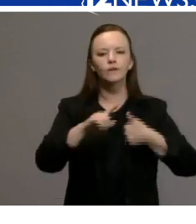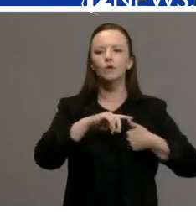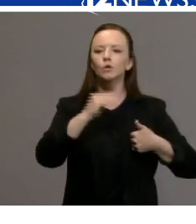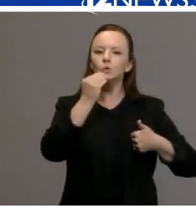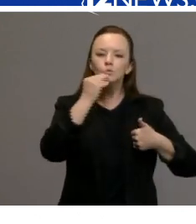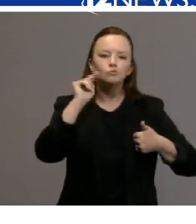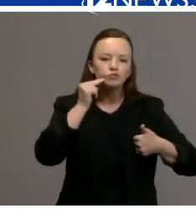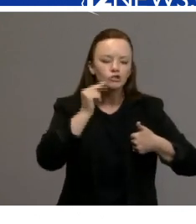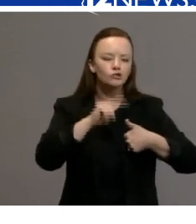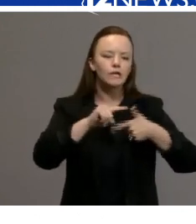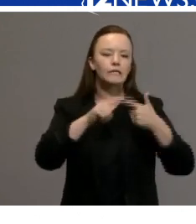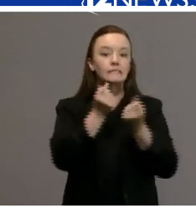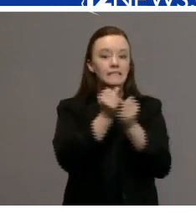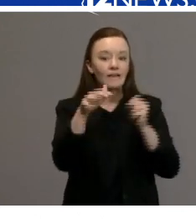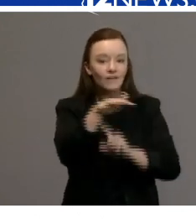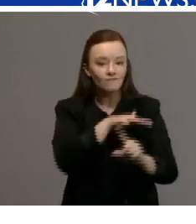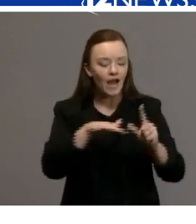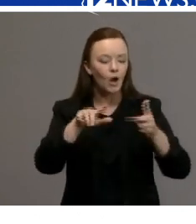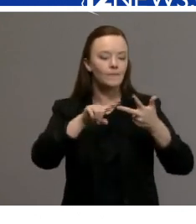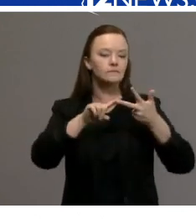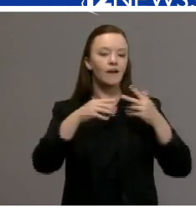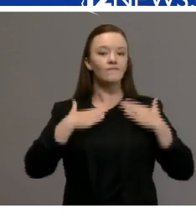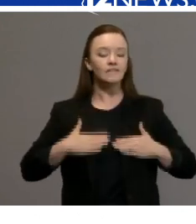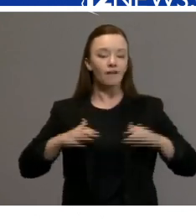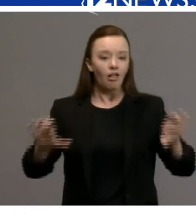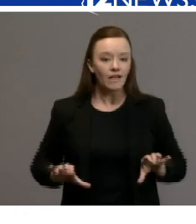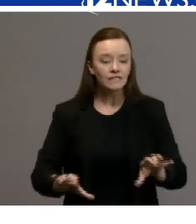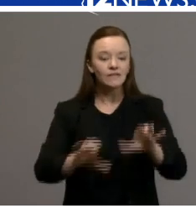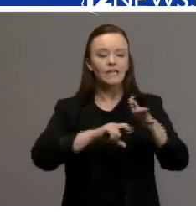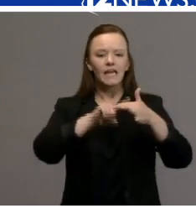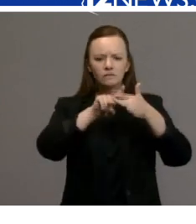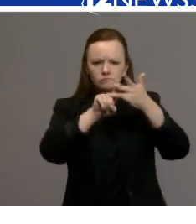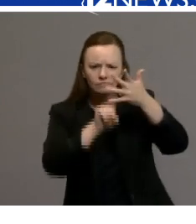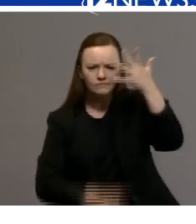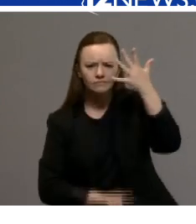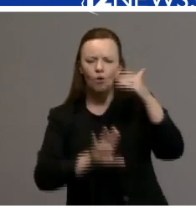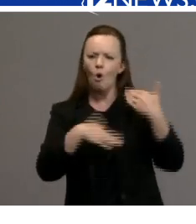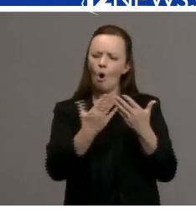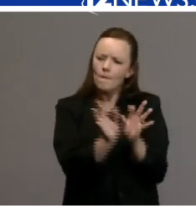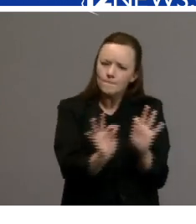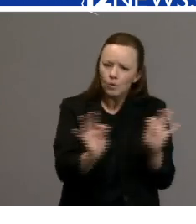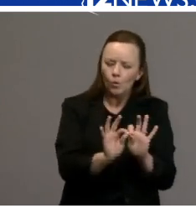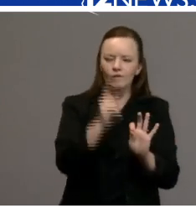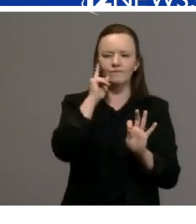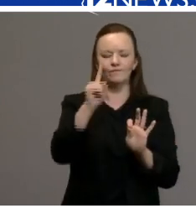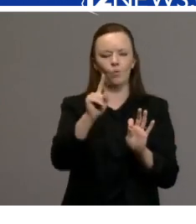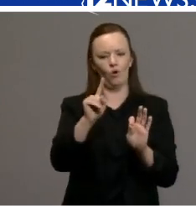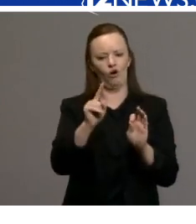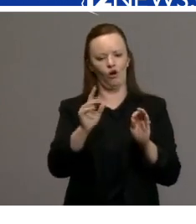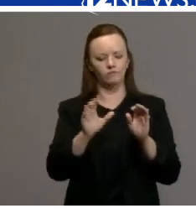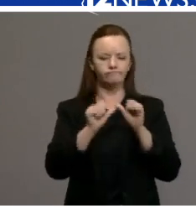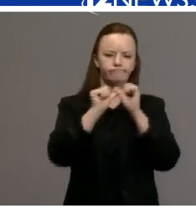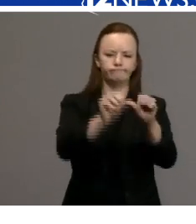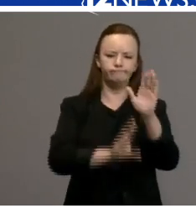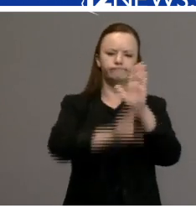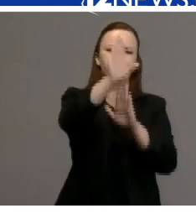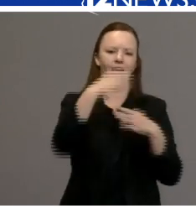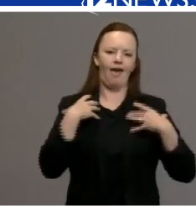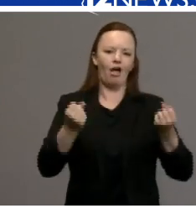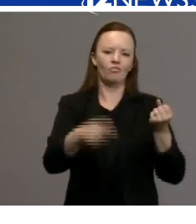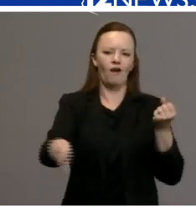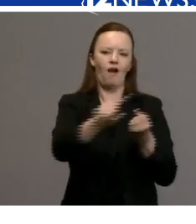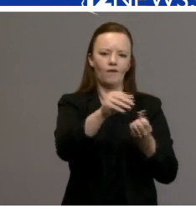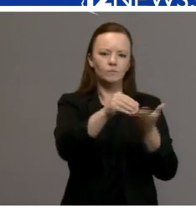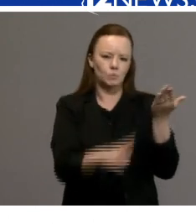activity. All of this is important for the ongoing health of these kids, especially as they grow. And